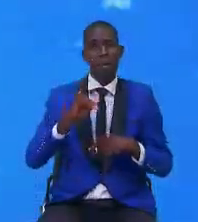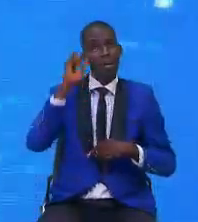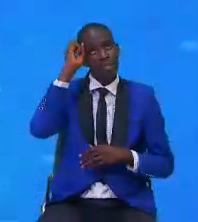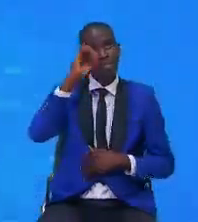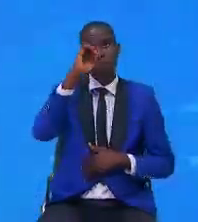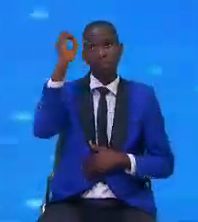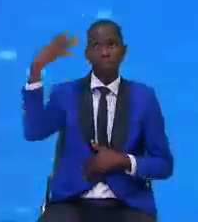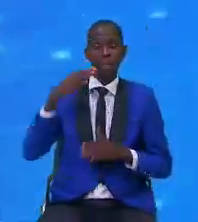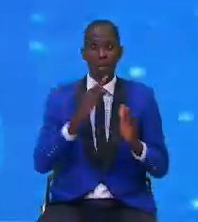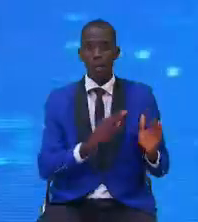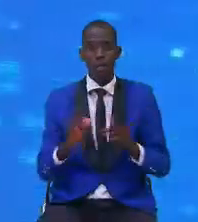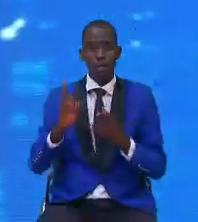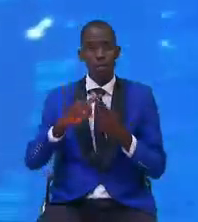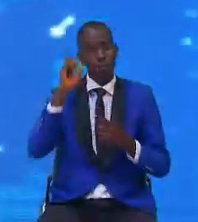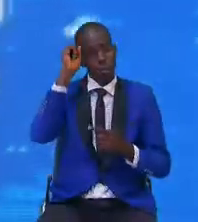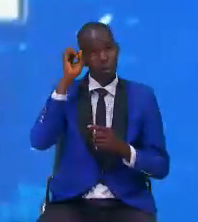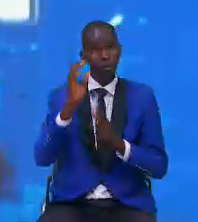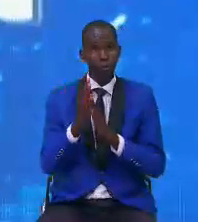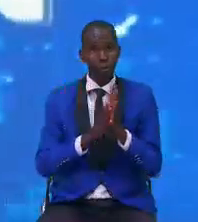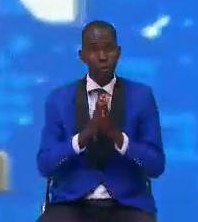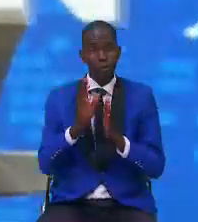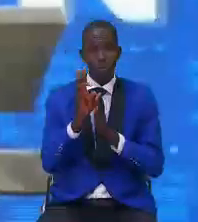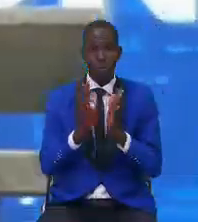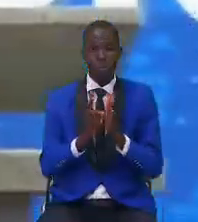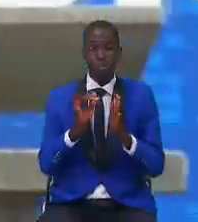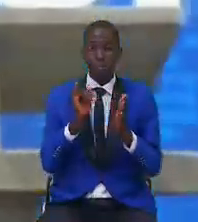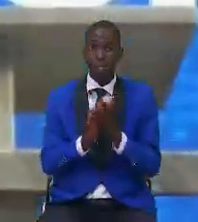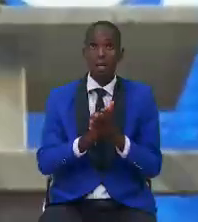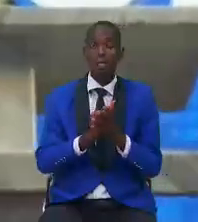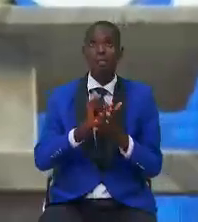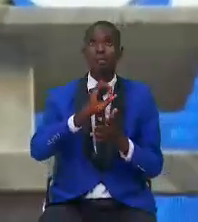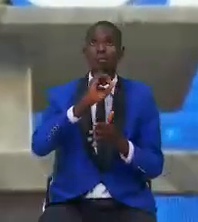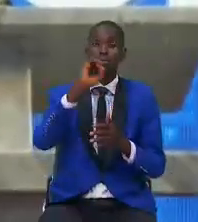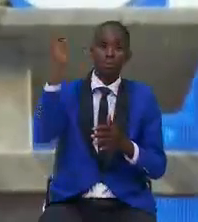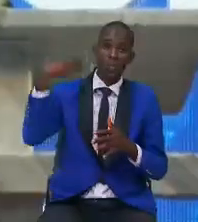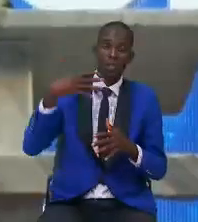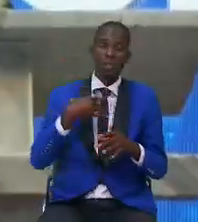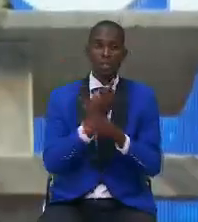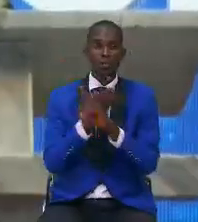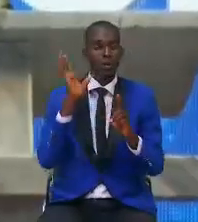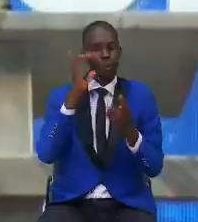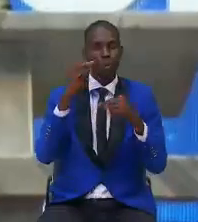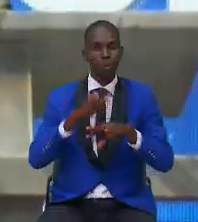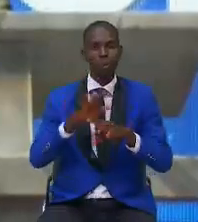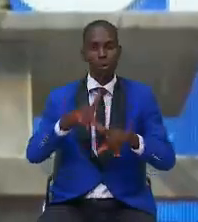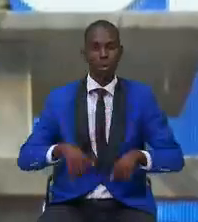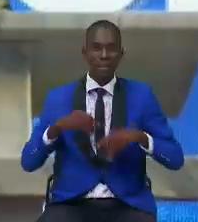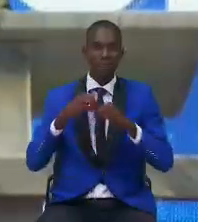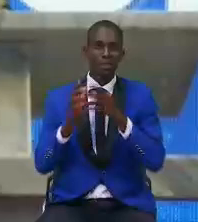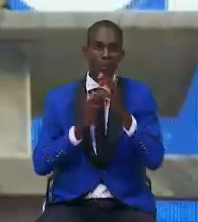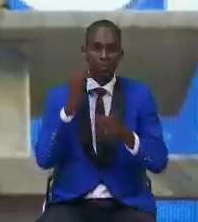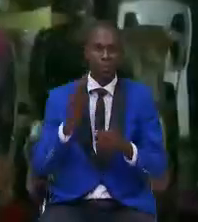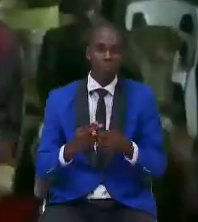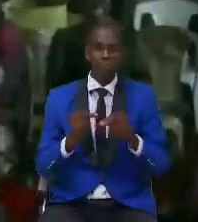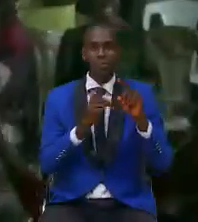by his grace according to his will, that healing and that deliverance will come upon your life